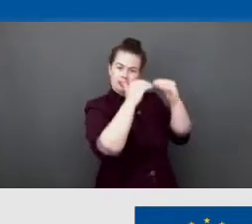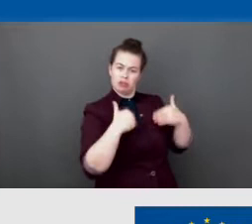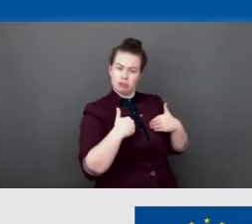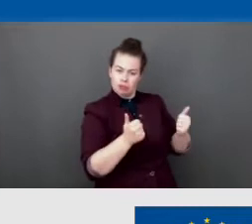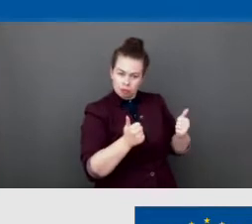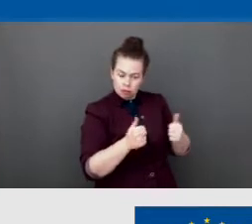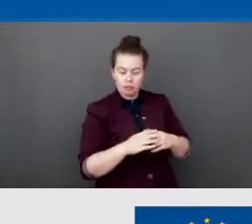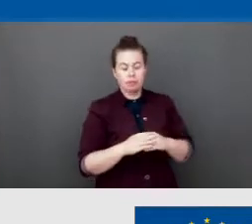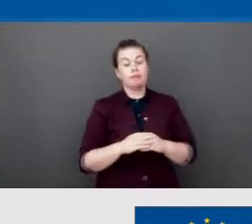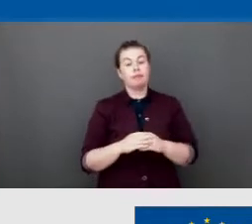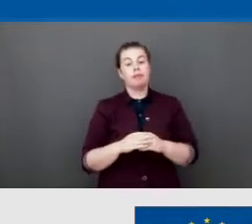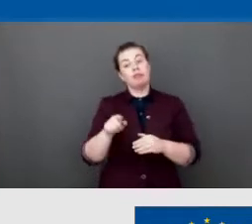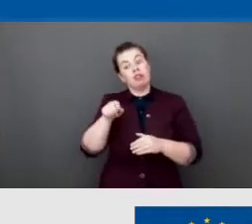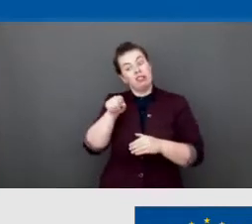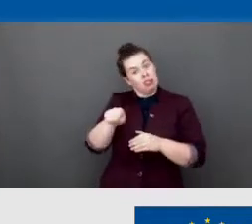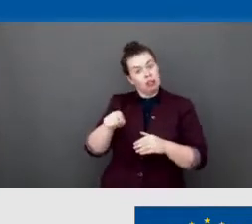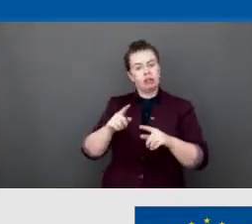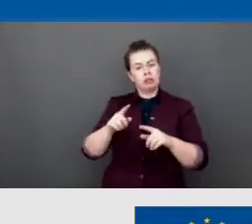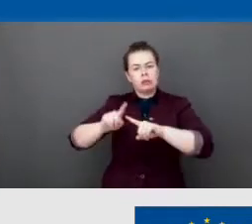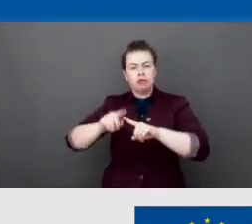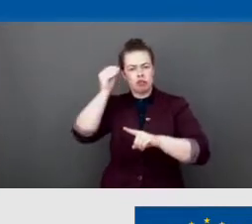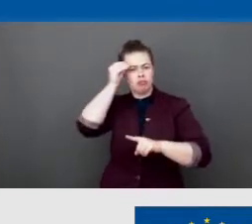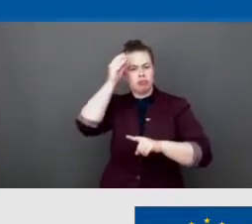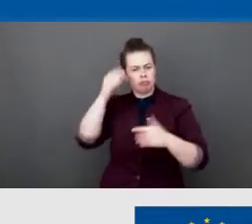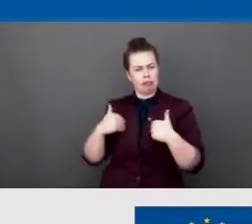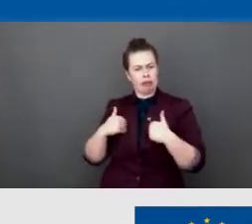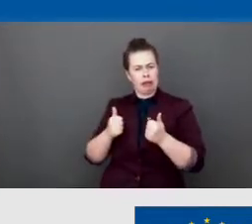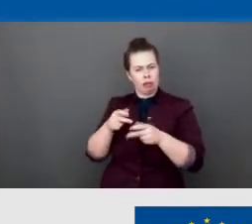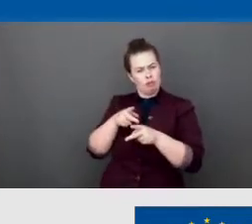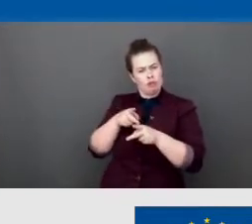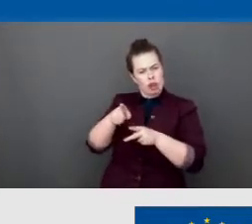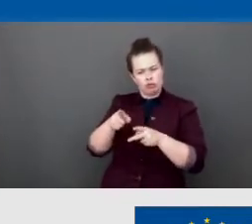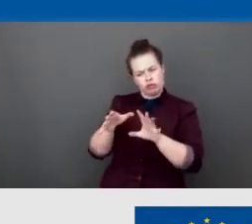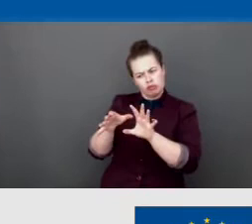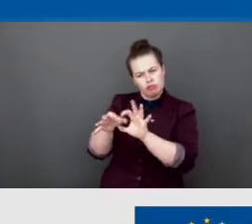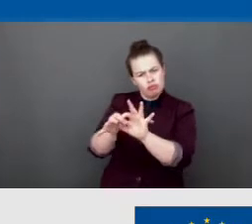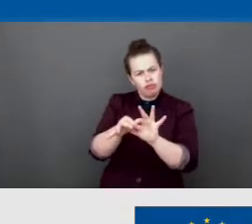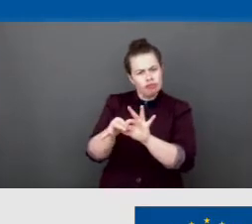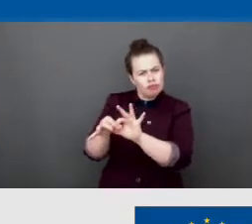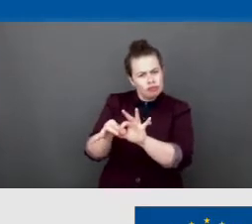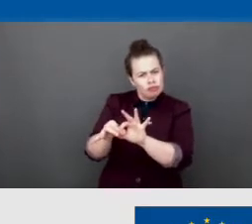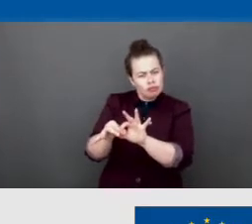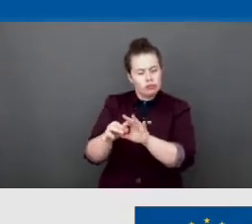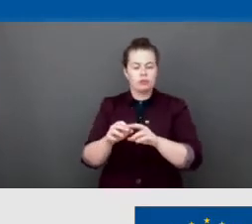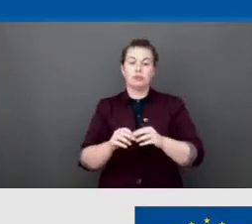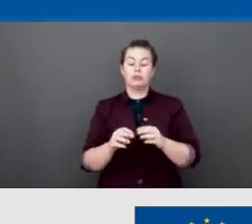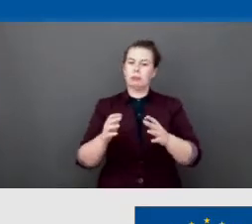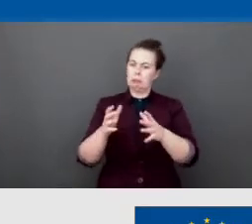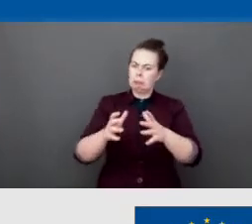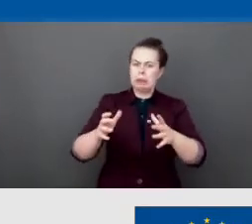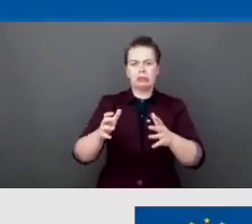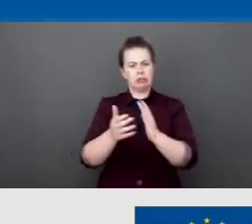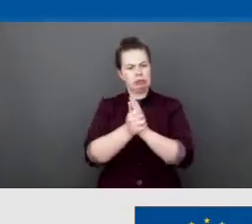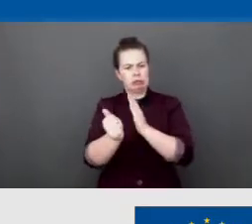and interconnection of institutions and organizations, cooperations of health professionals in the context of primary